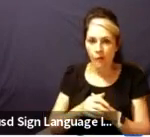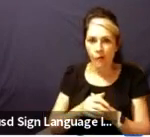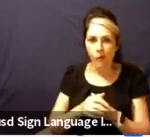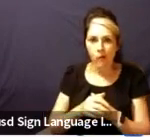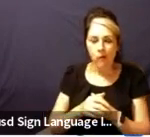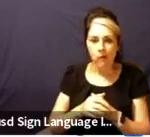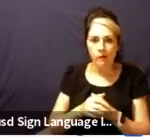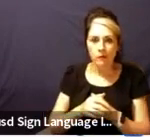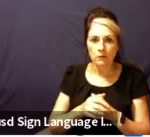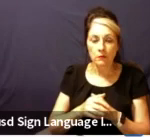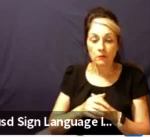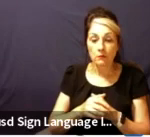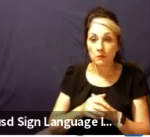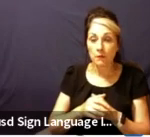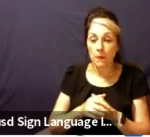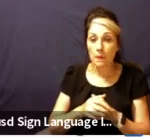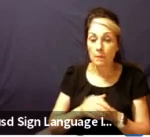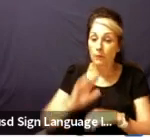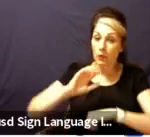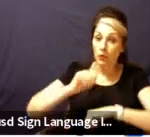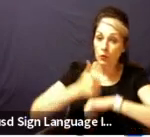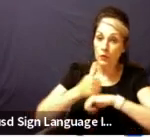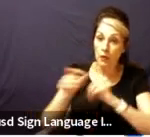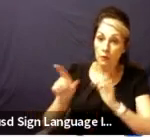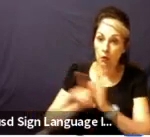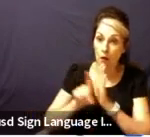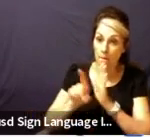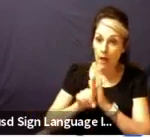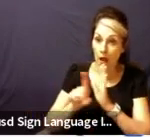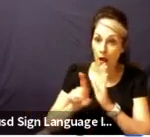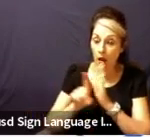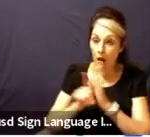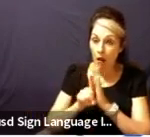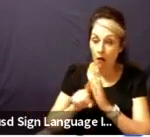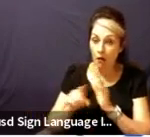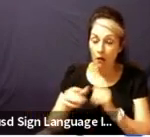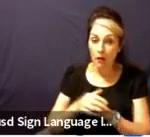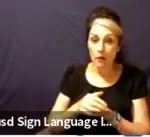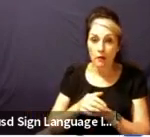To get your to set up, should I say, your alerts,